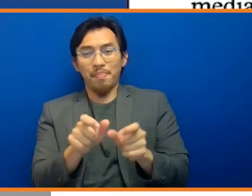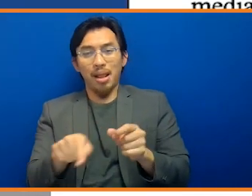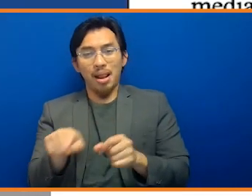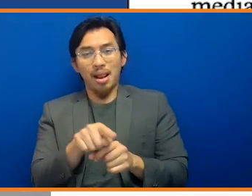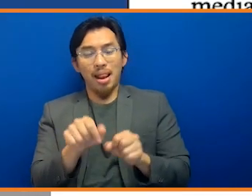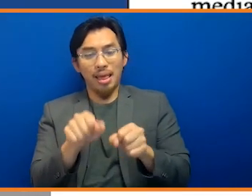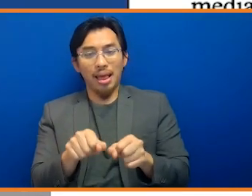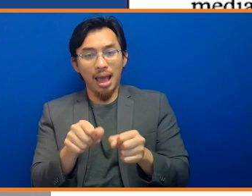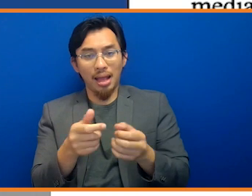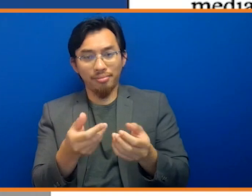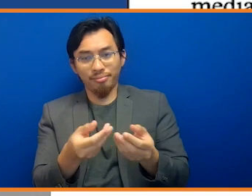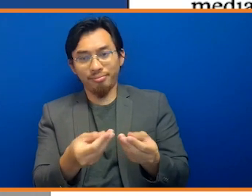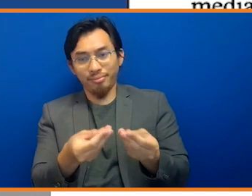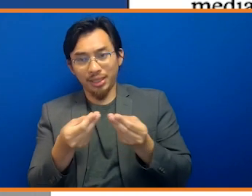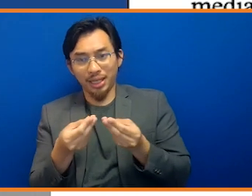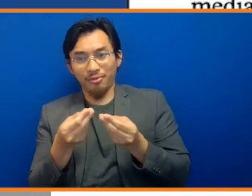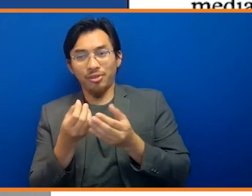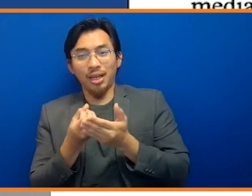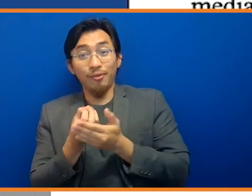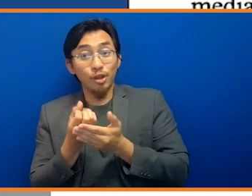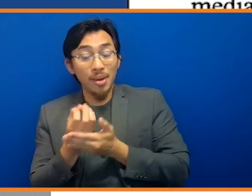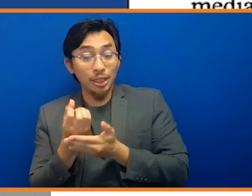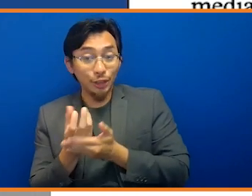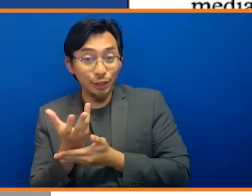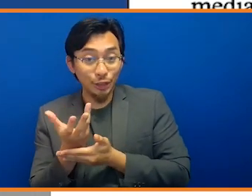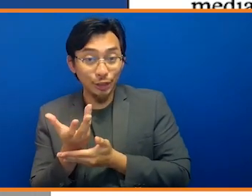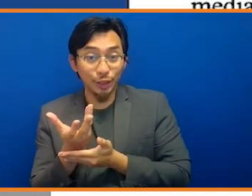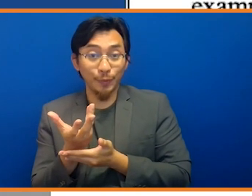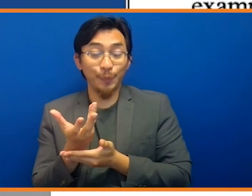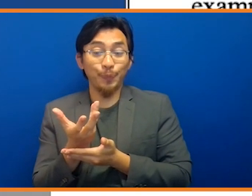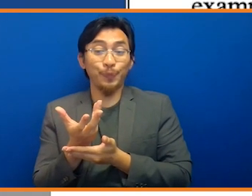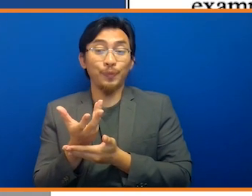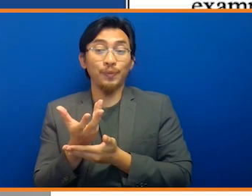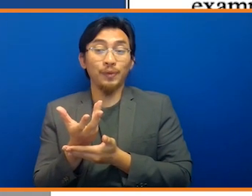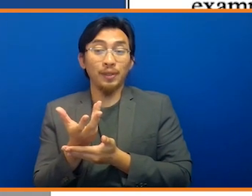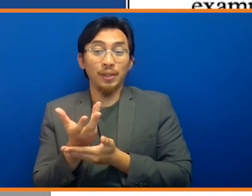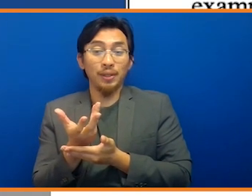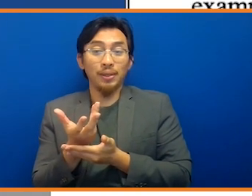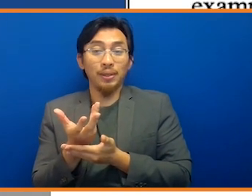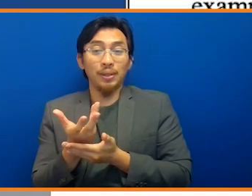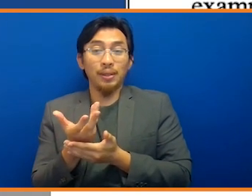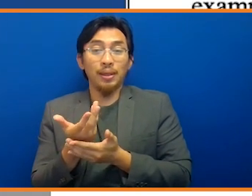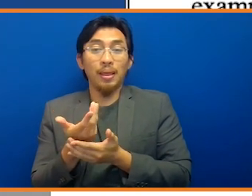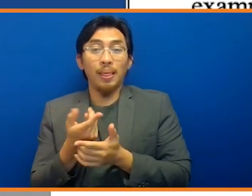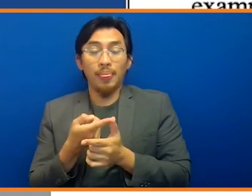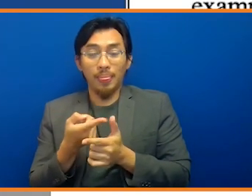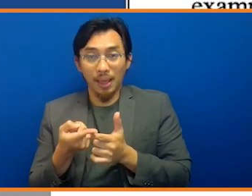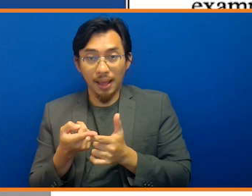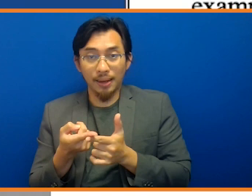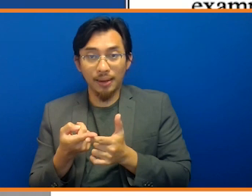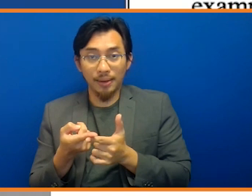can give this kind of informations. And then